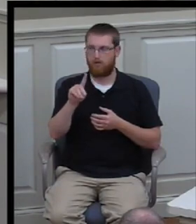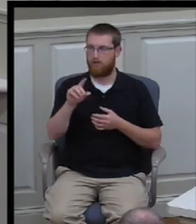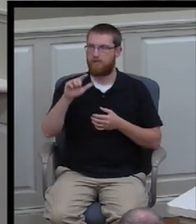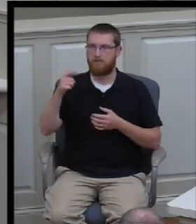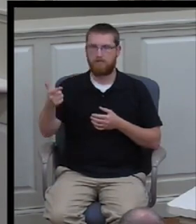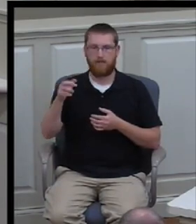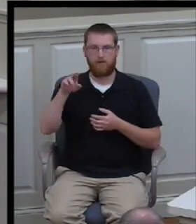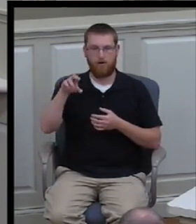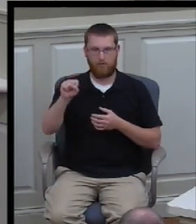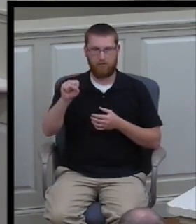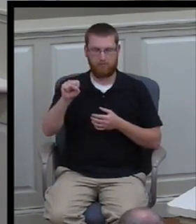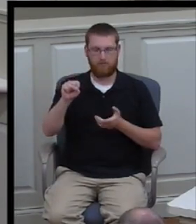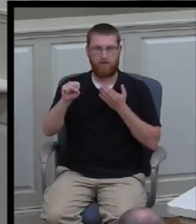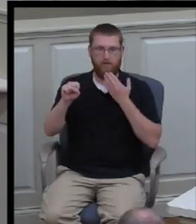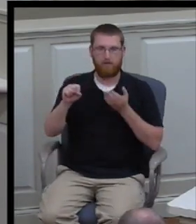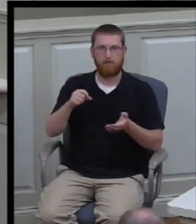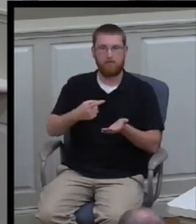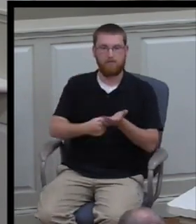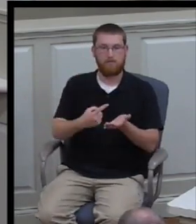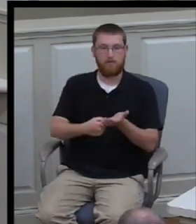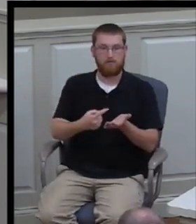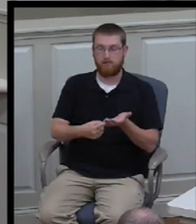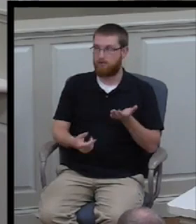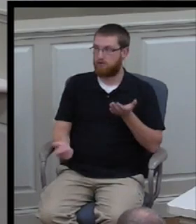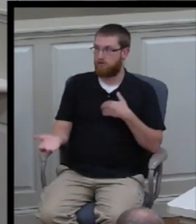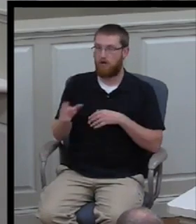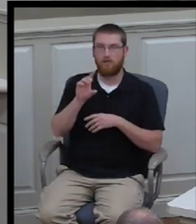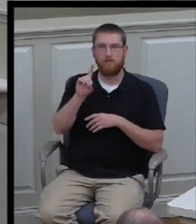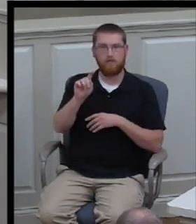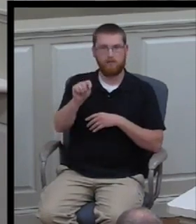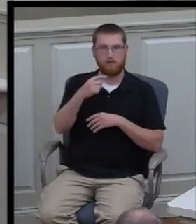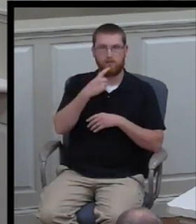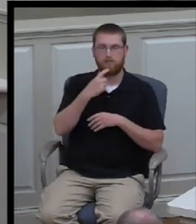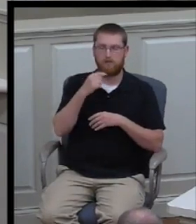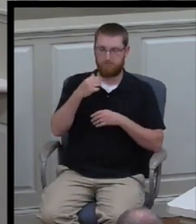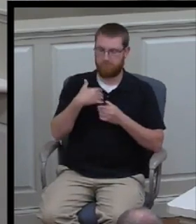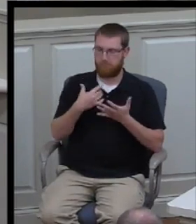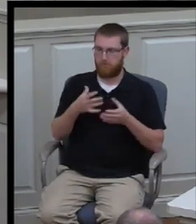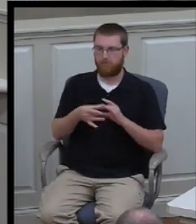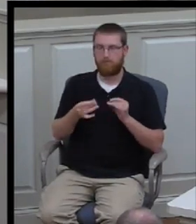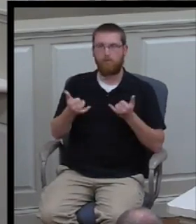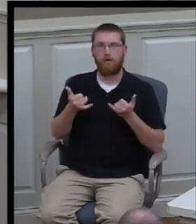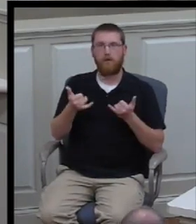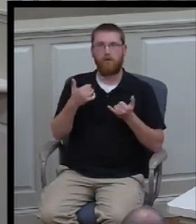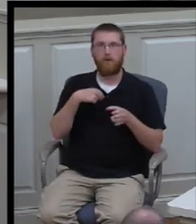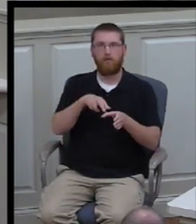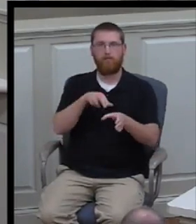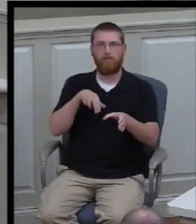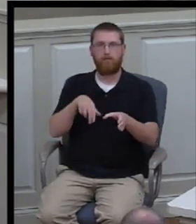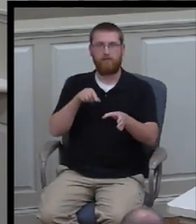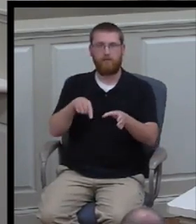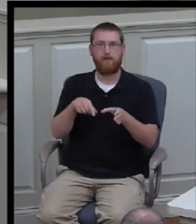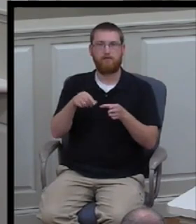and a second. Discussion? I would just like to say, for the record, I will be abstaining from this vote.